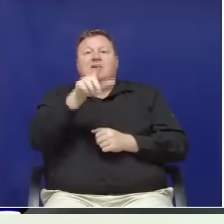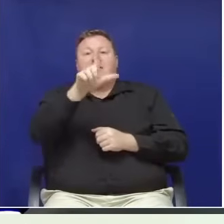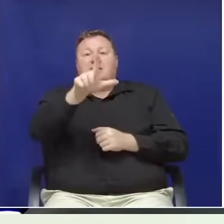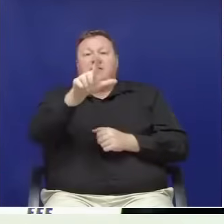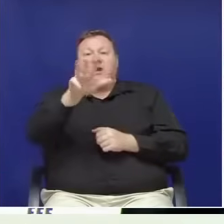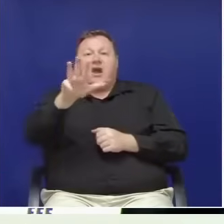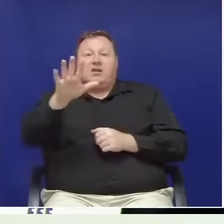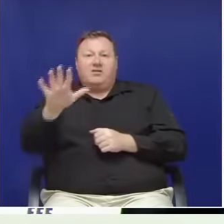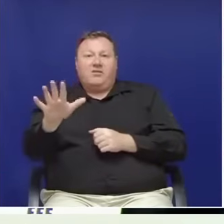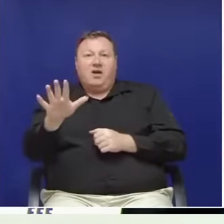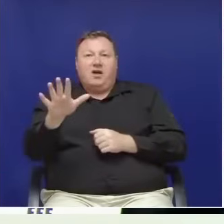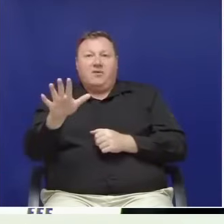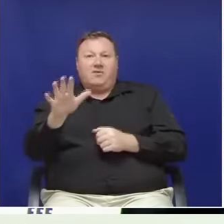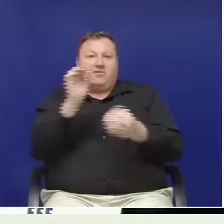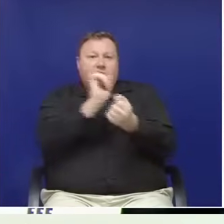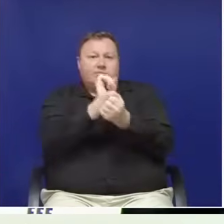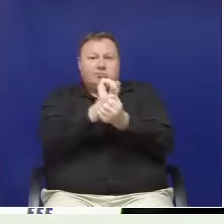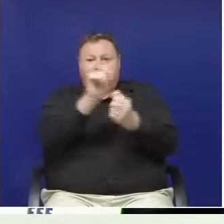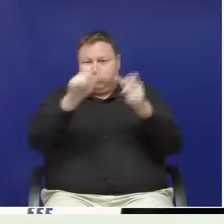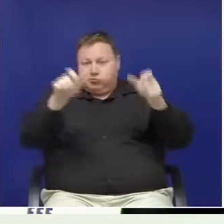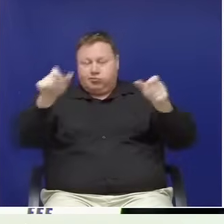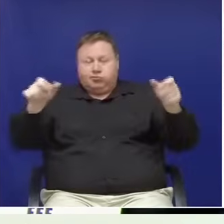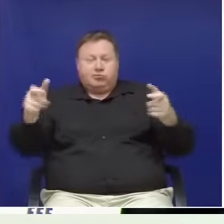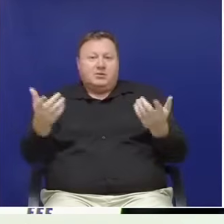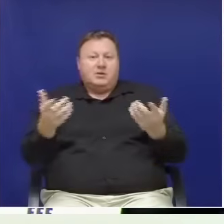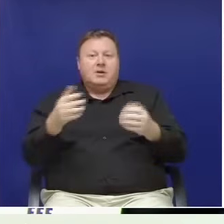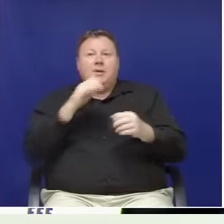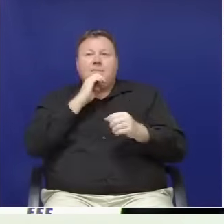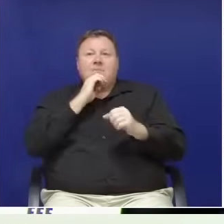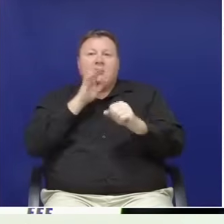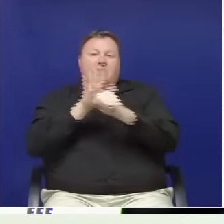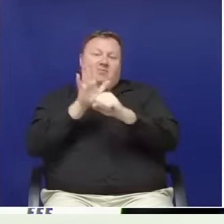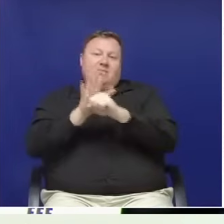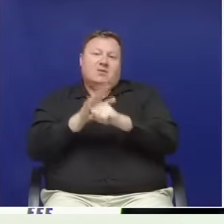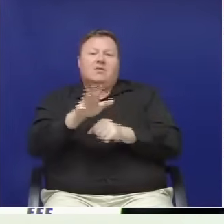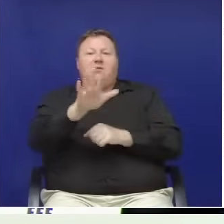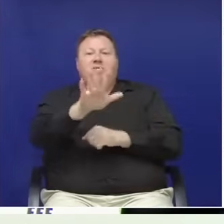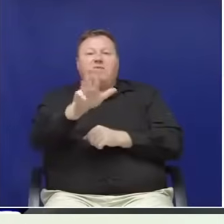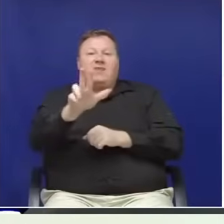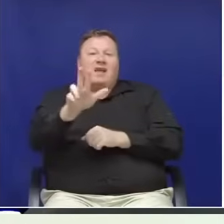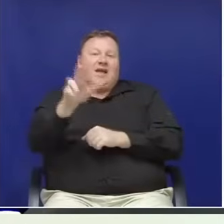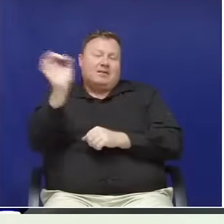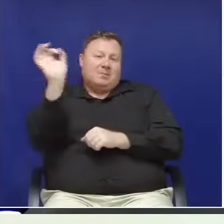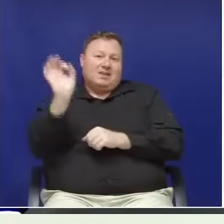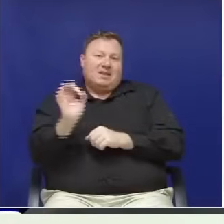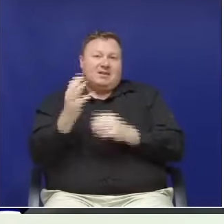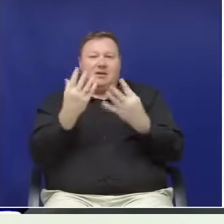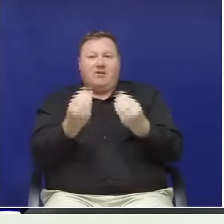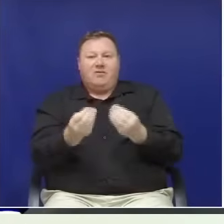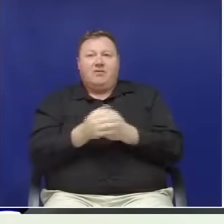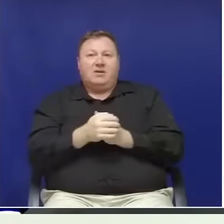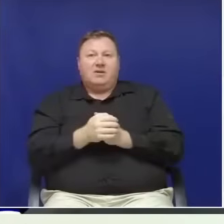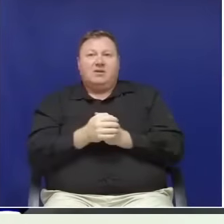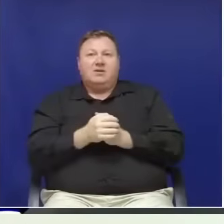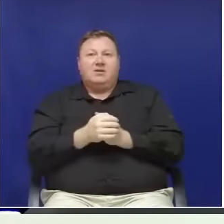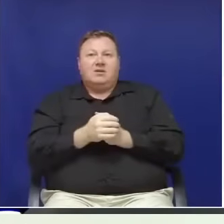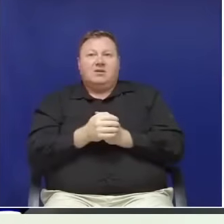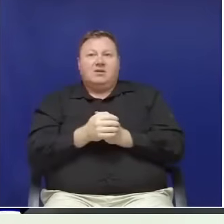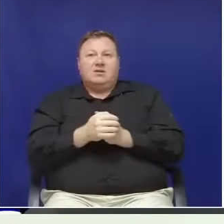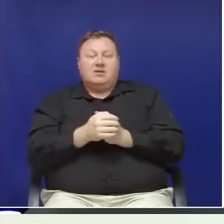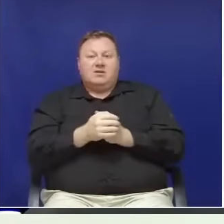168,795 inmates. That gives us an overcrowding of 58%. Now, if we look